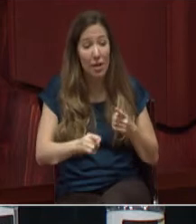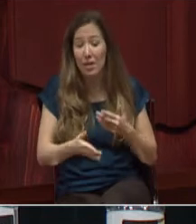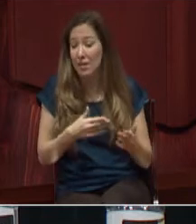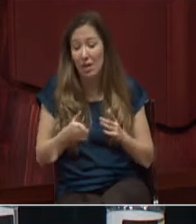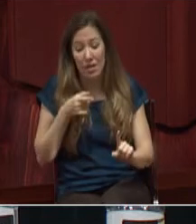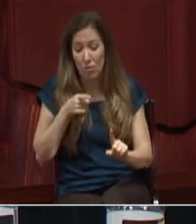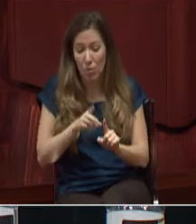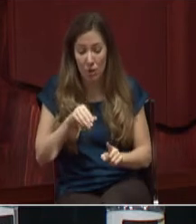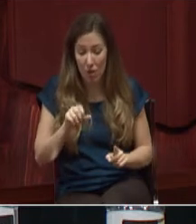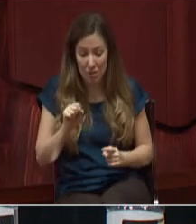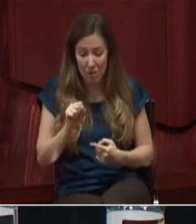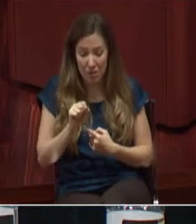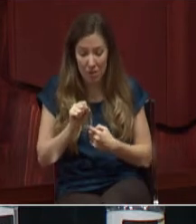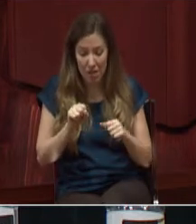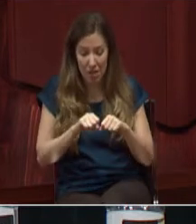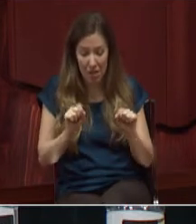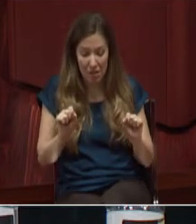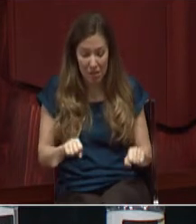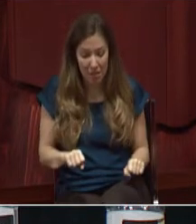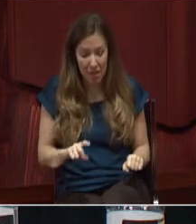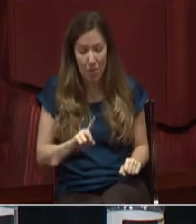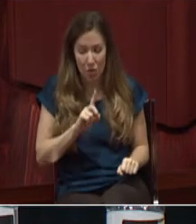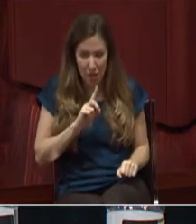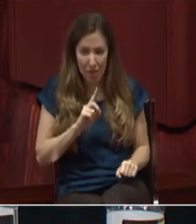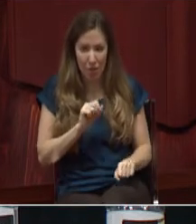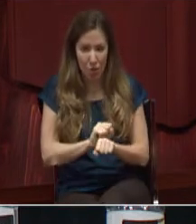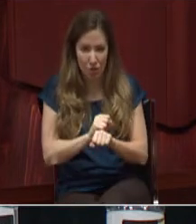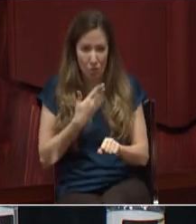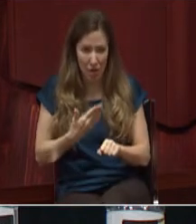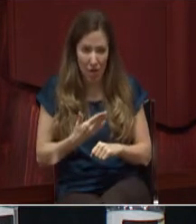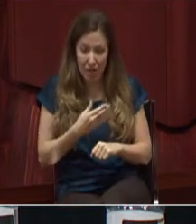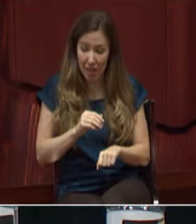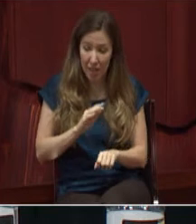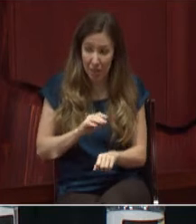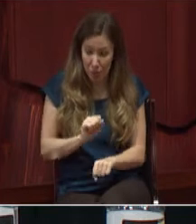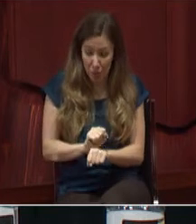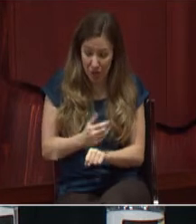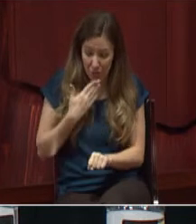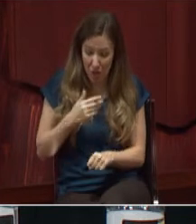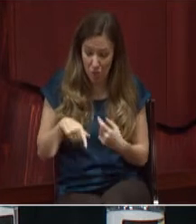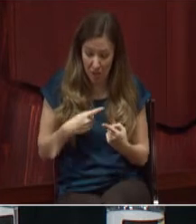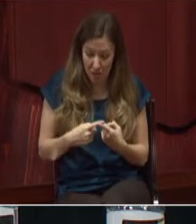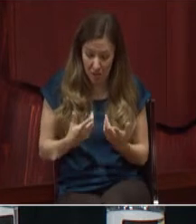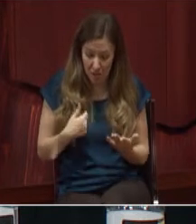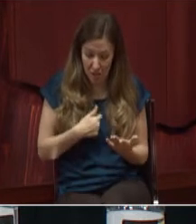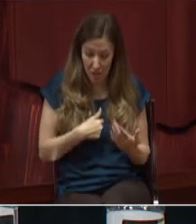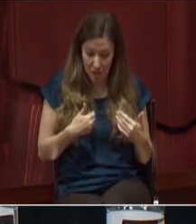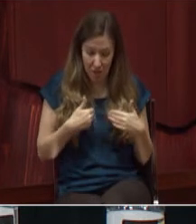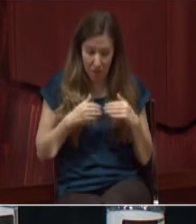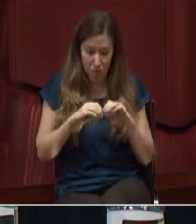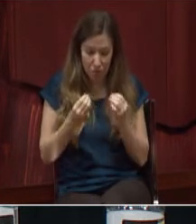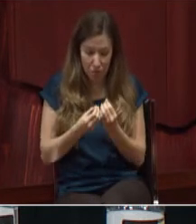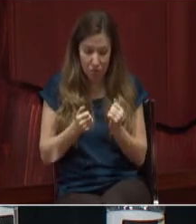that the system really worked very well, and it works well when we have an